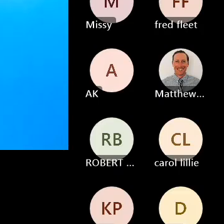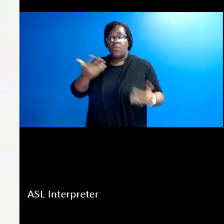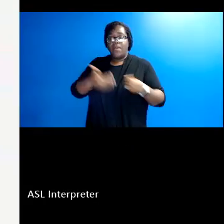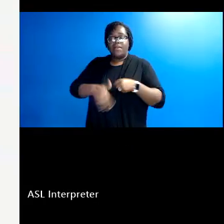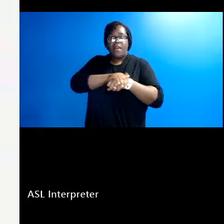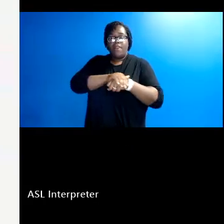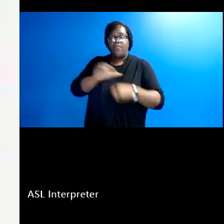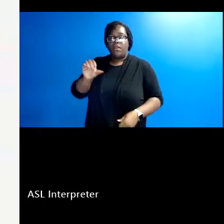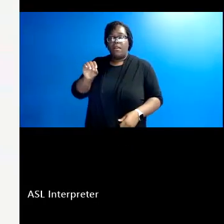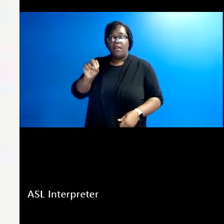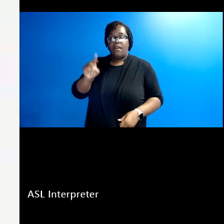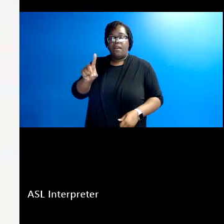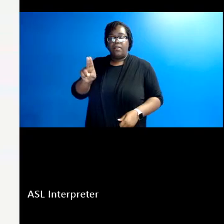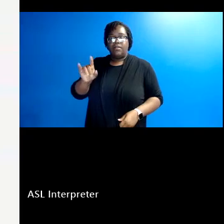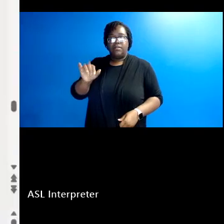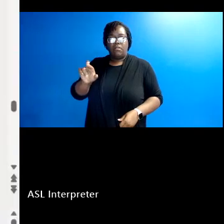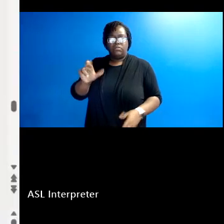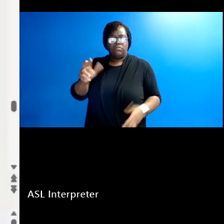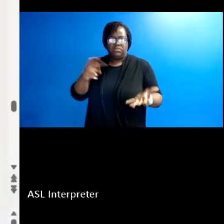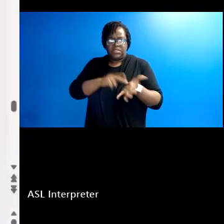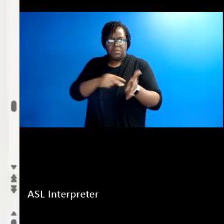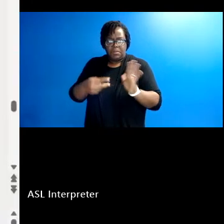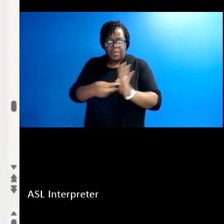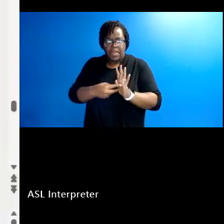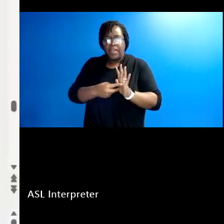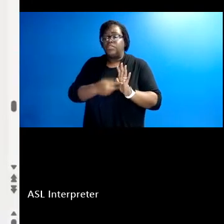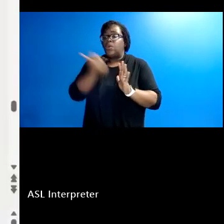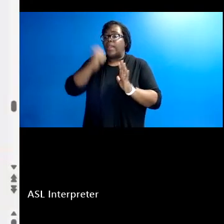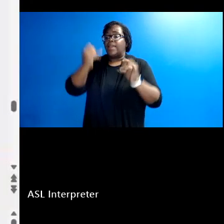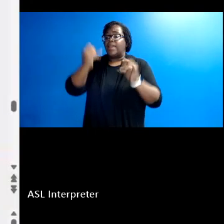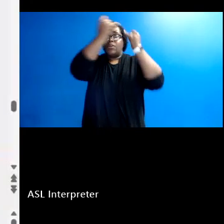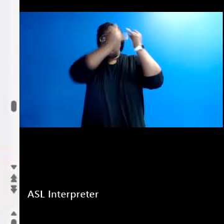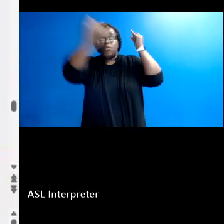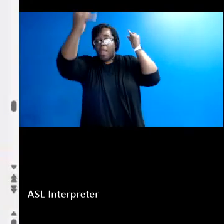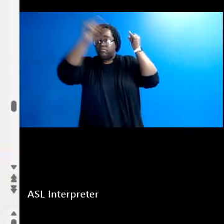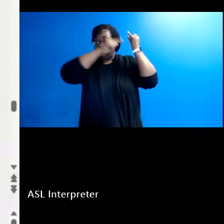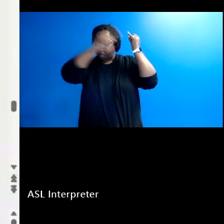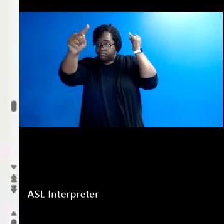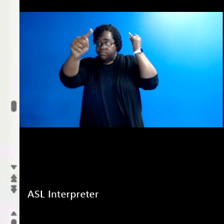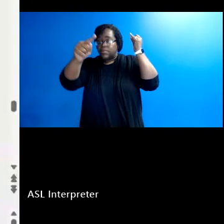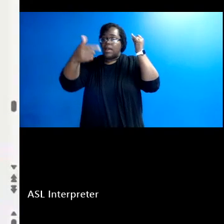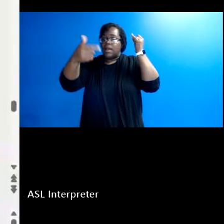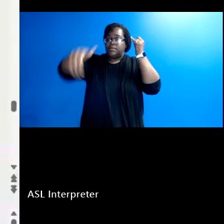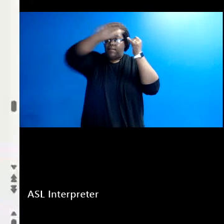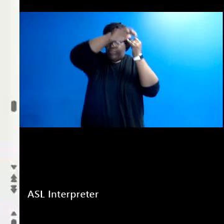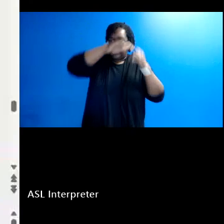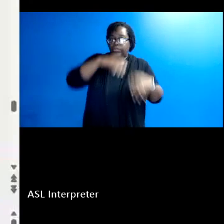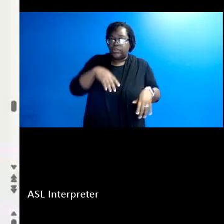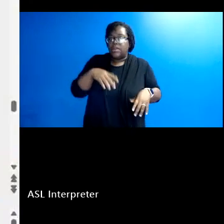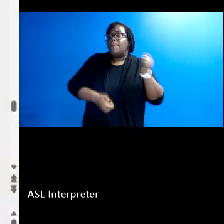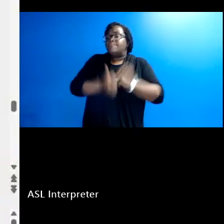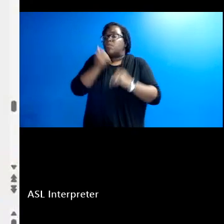conductor is basically overhead electric wire that's covered. Most wire that's on our poles and